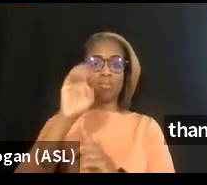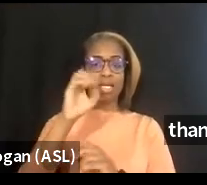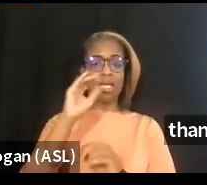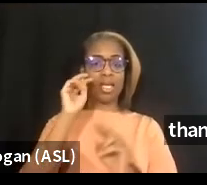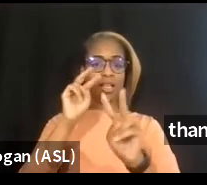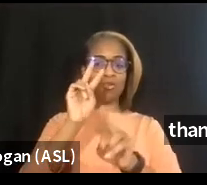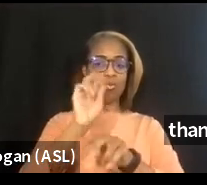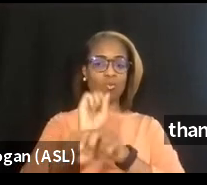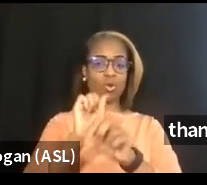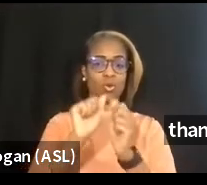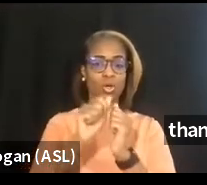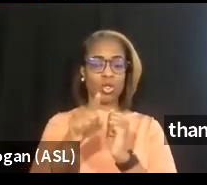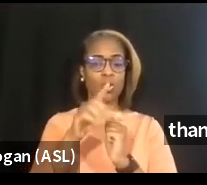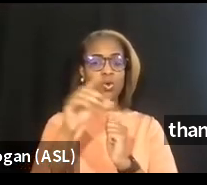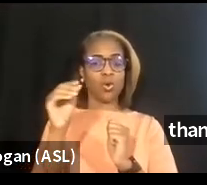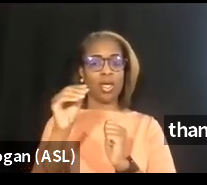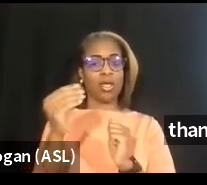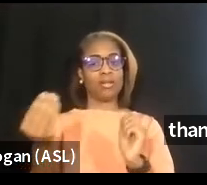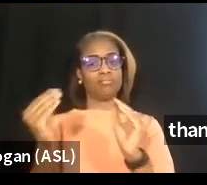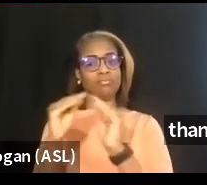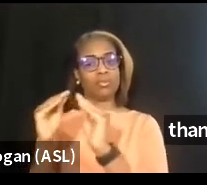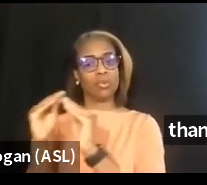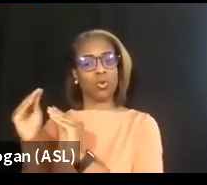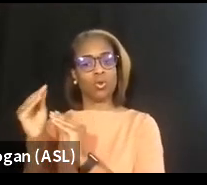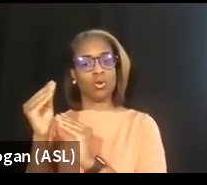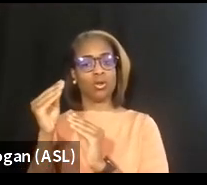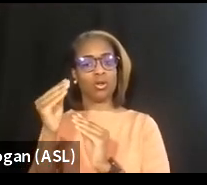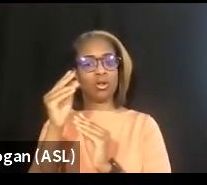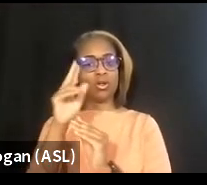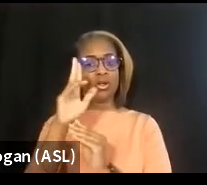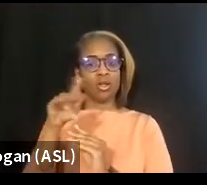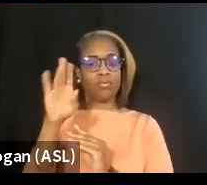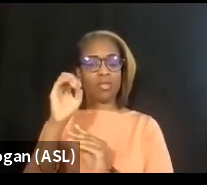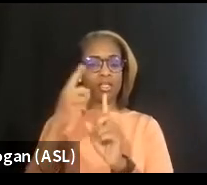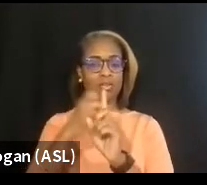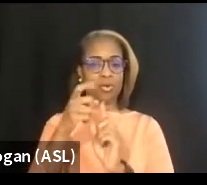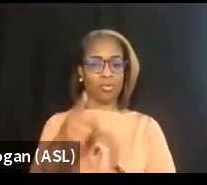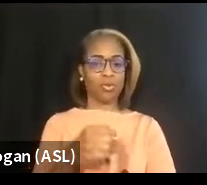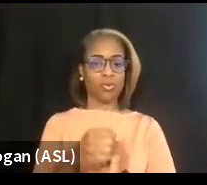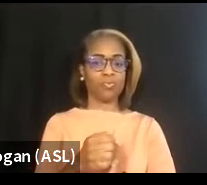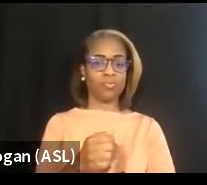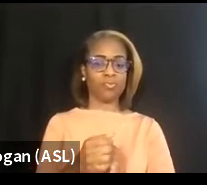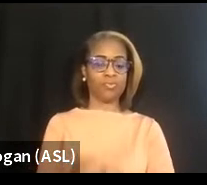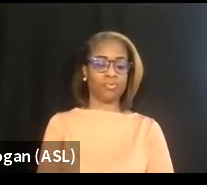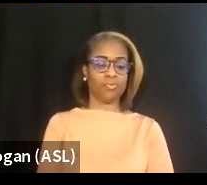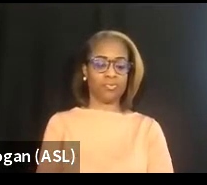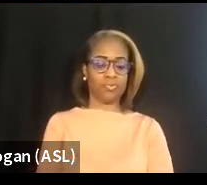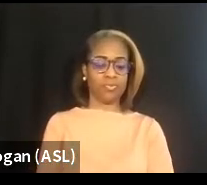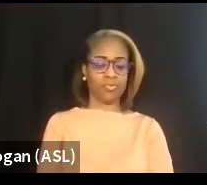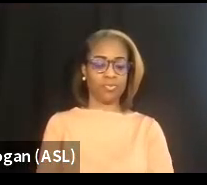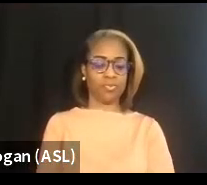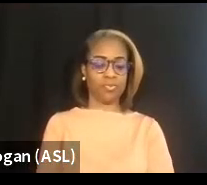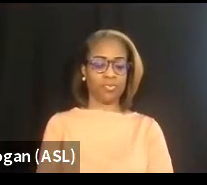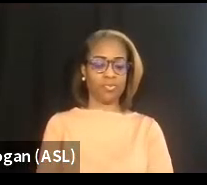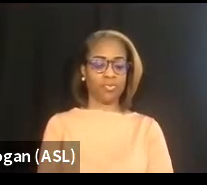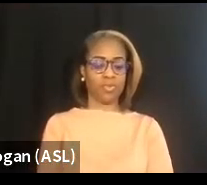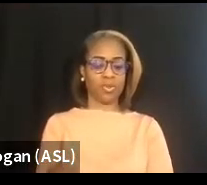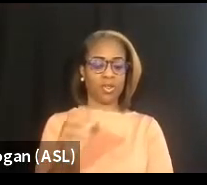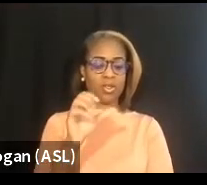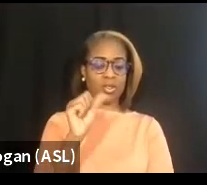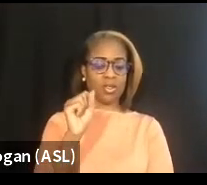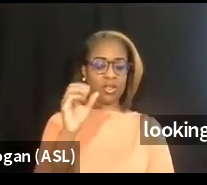and for your future updates. Glad to see we're looking at getting out to these other governmental units. There's a lot of them